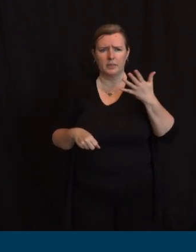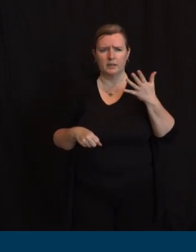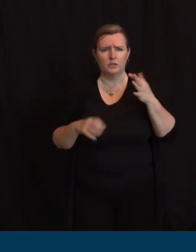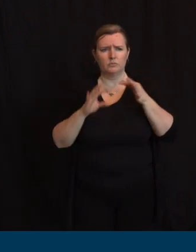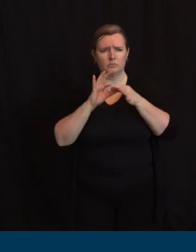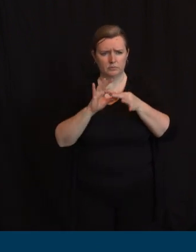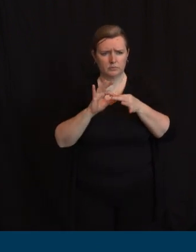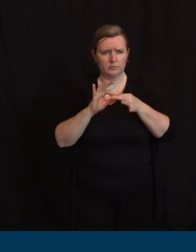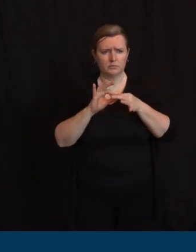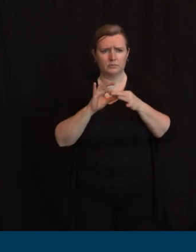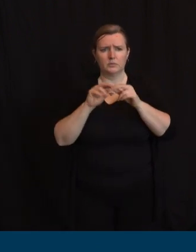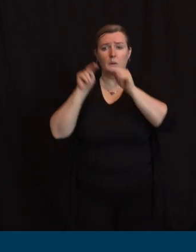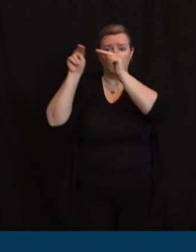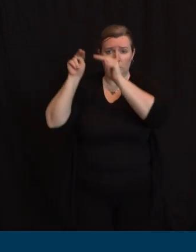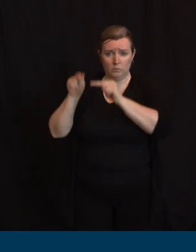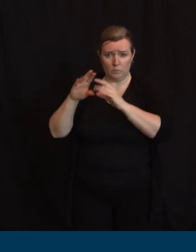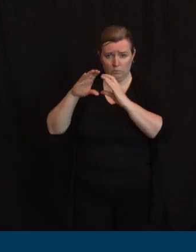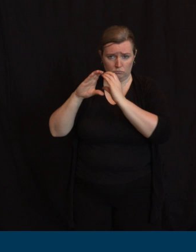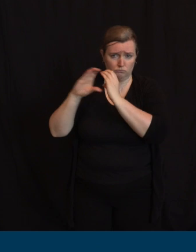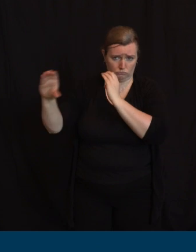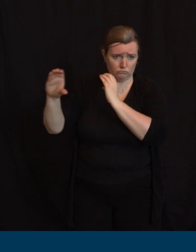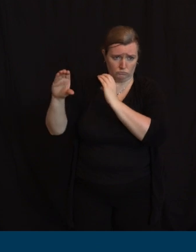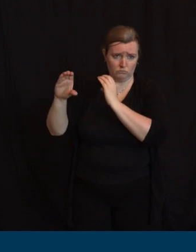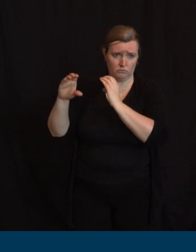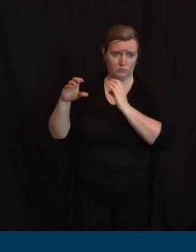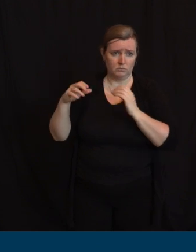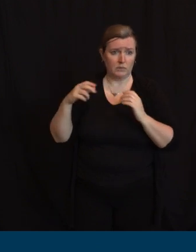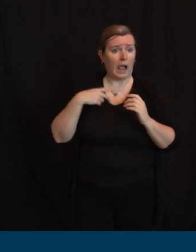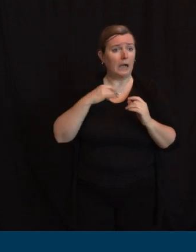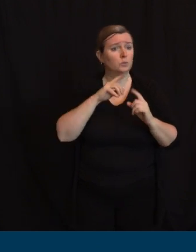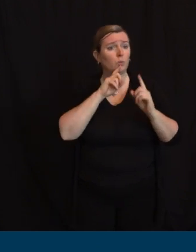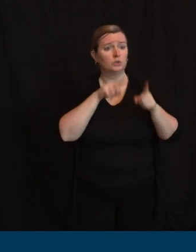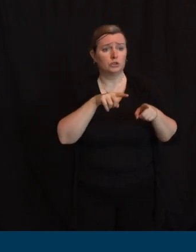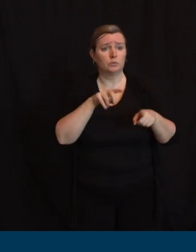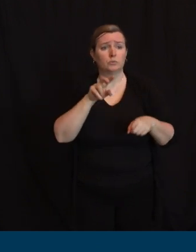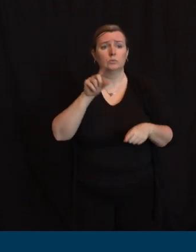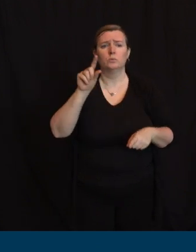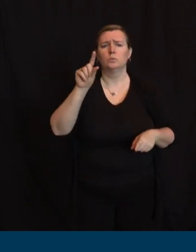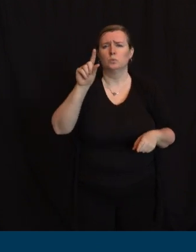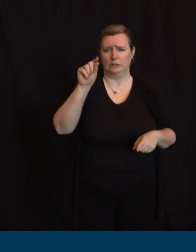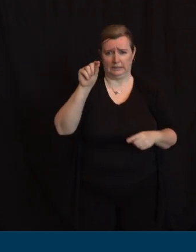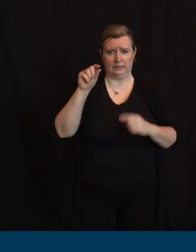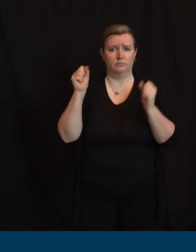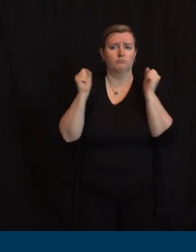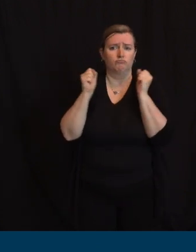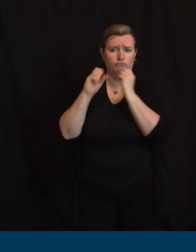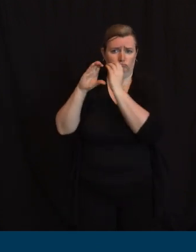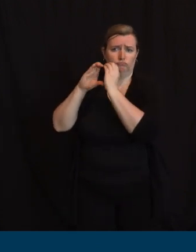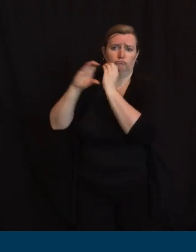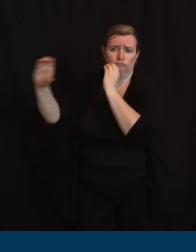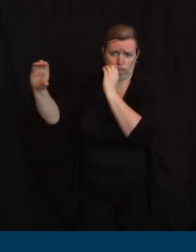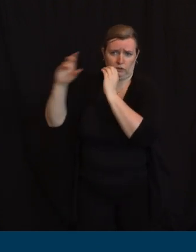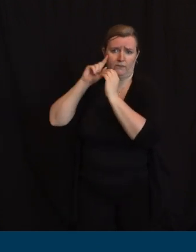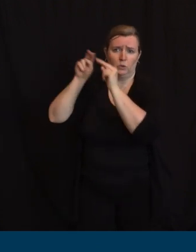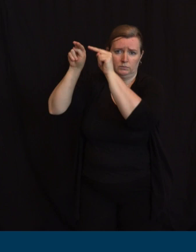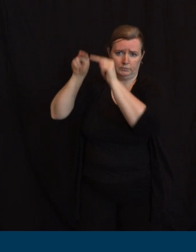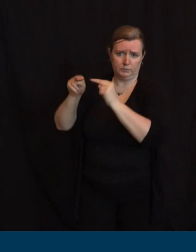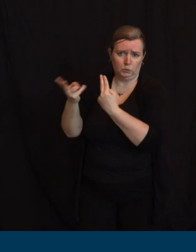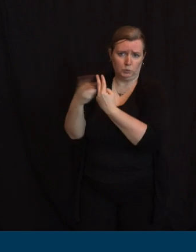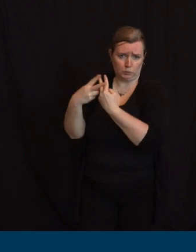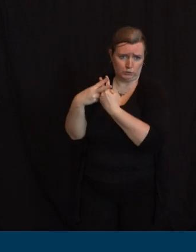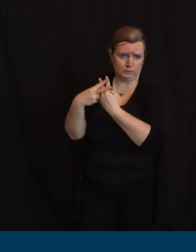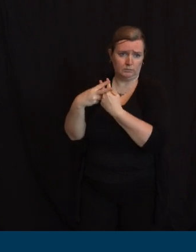we had ordered 20 several weeks ago, refrigerated trailers. Of those, 3 have arrived. I think actually a 4th one